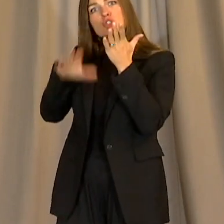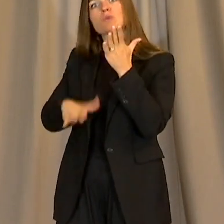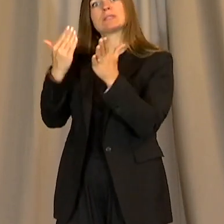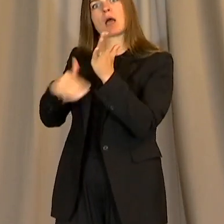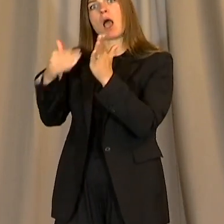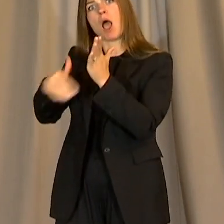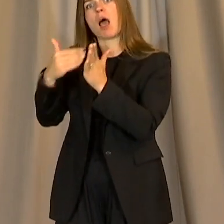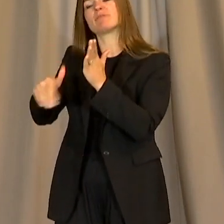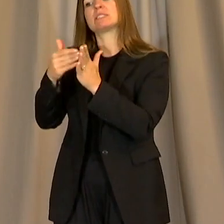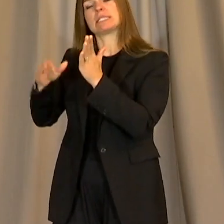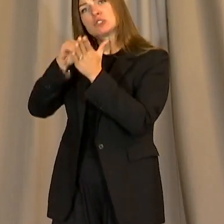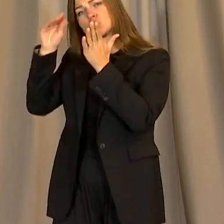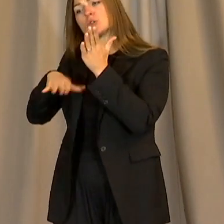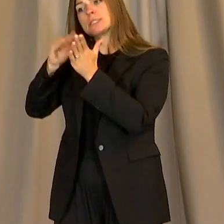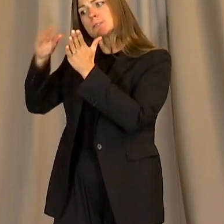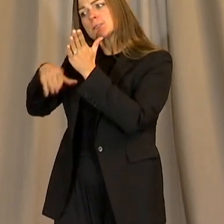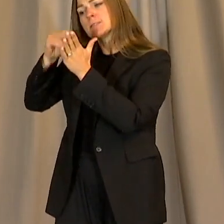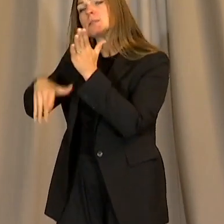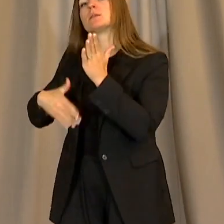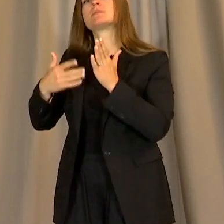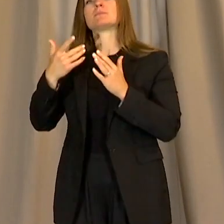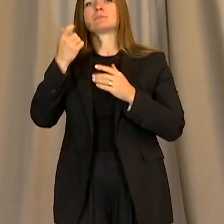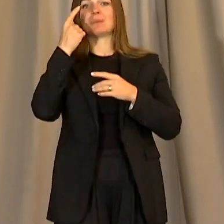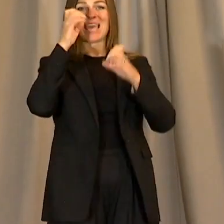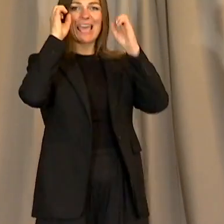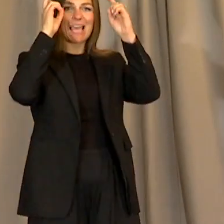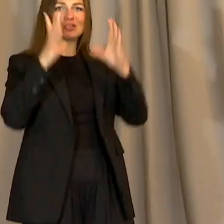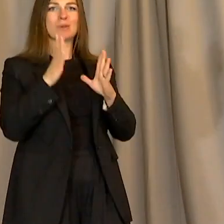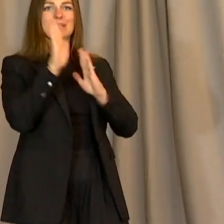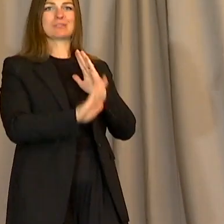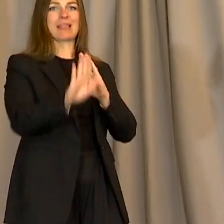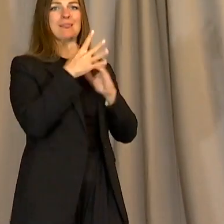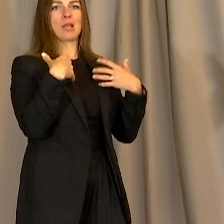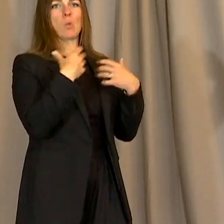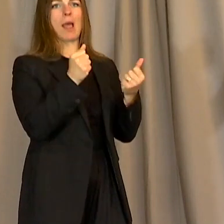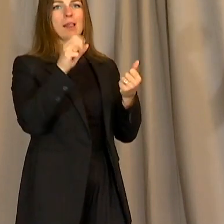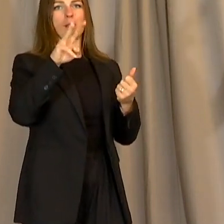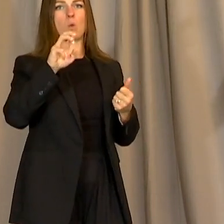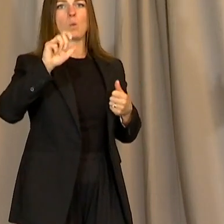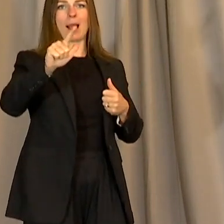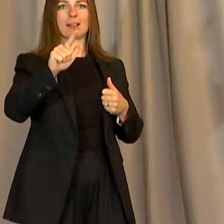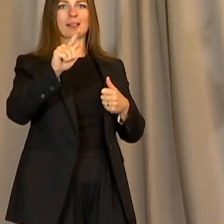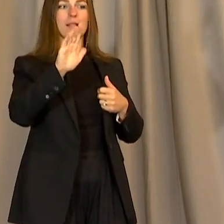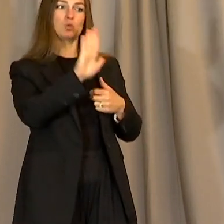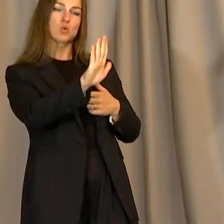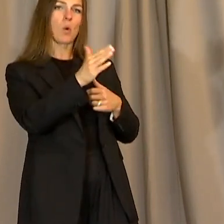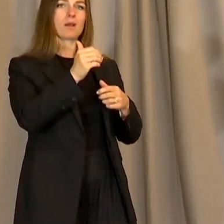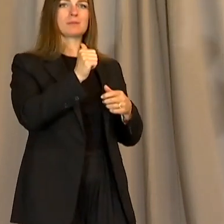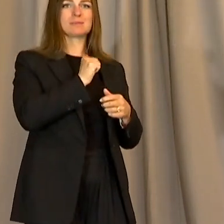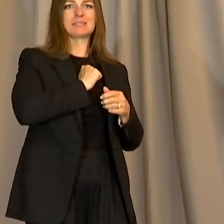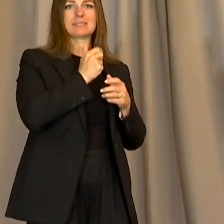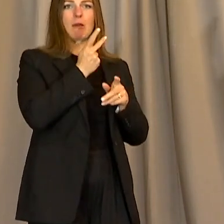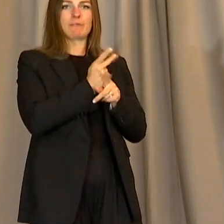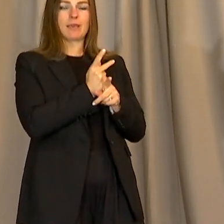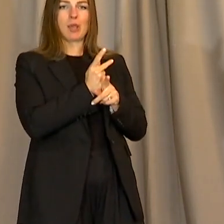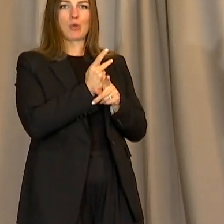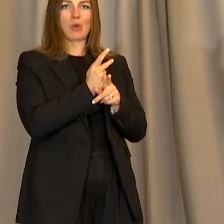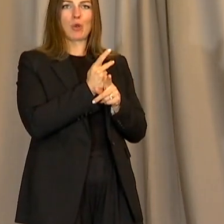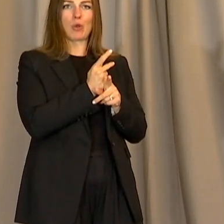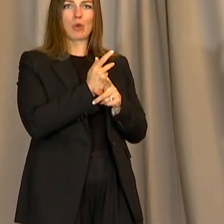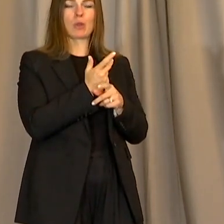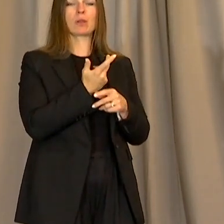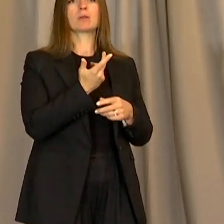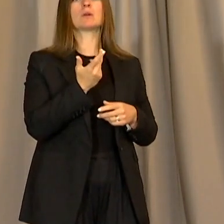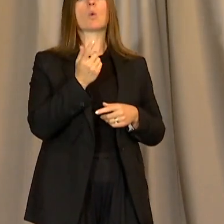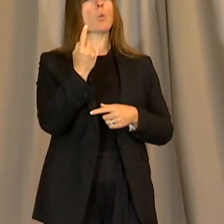talk about educators being well and your own wellness and self-care techniques. One of the projects, you asked what we do in